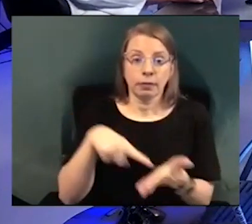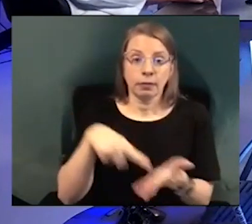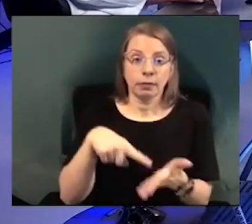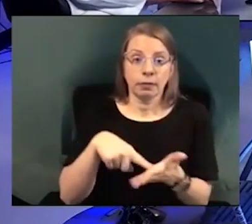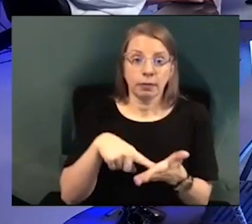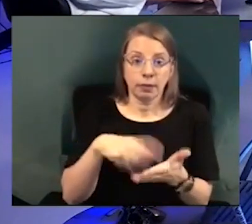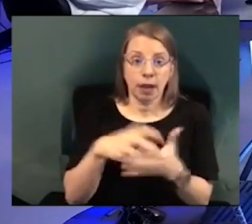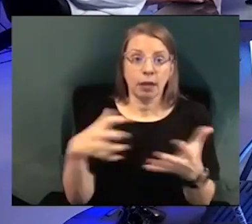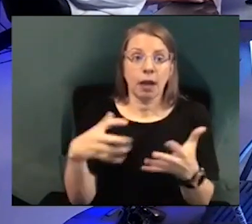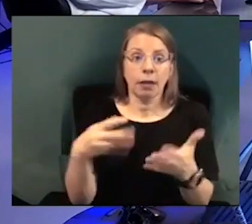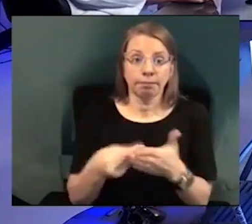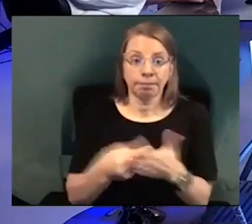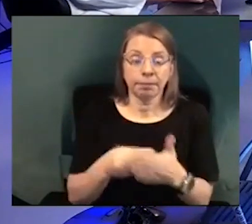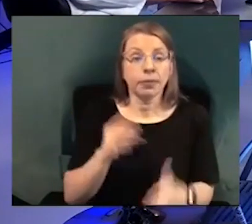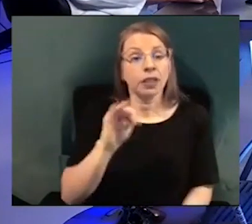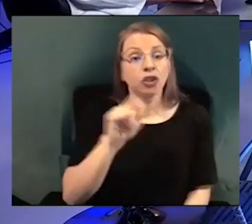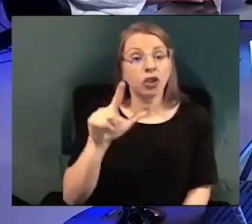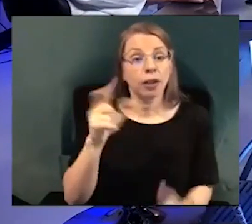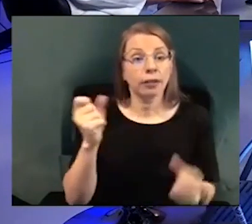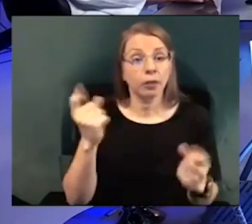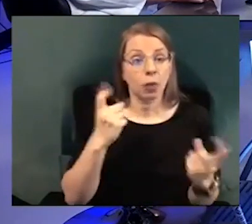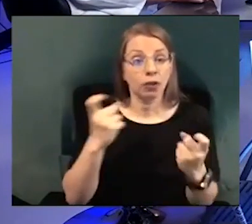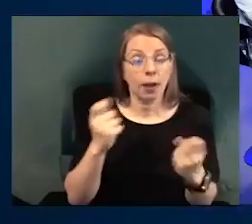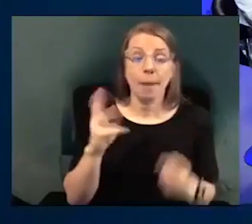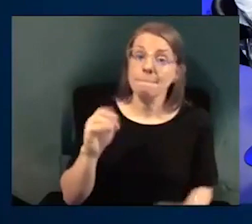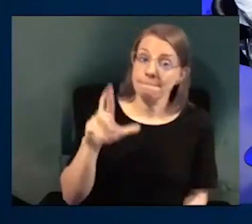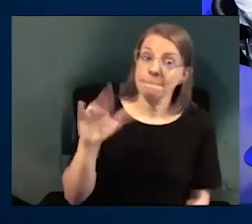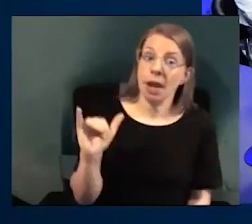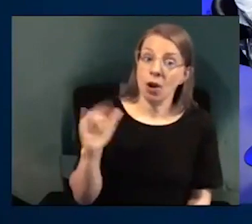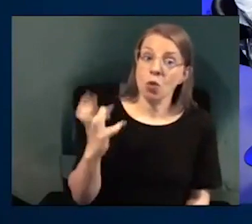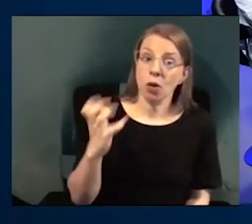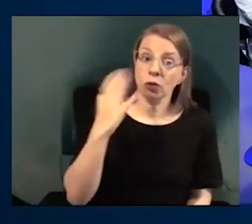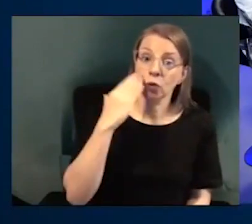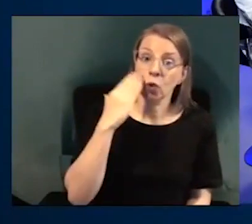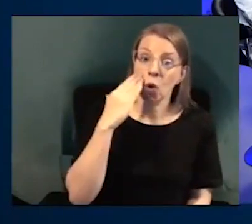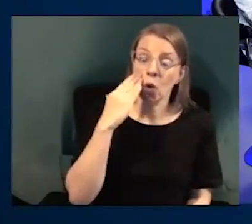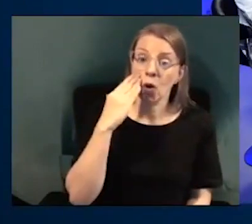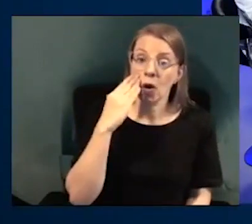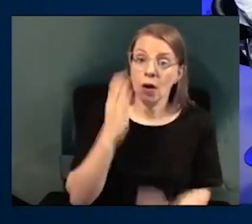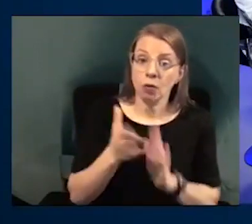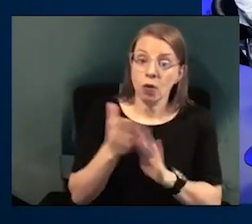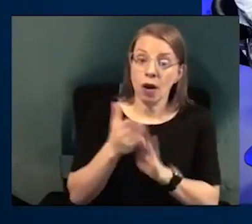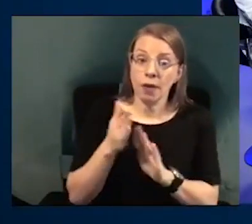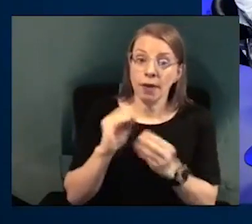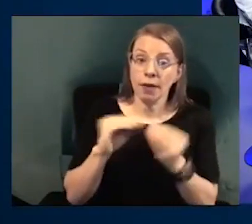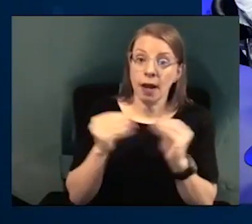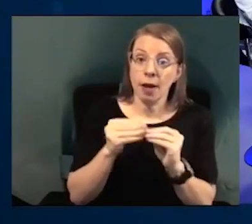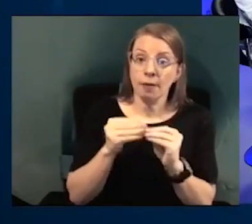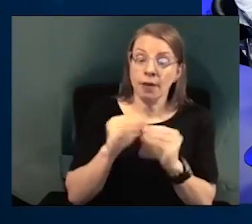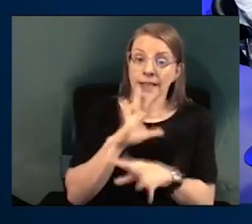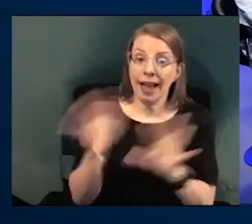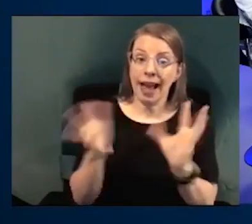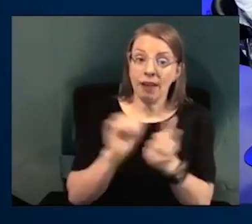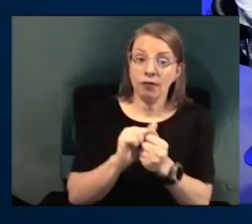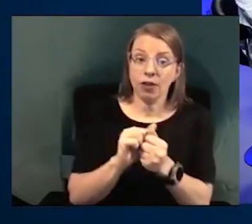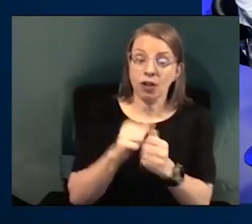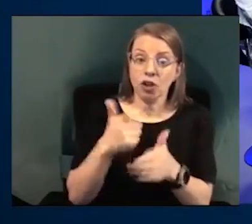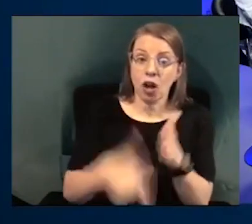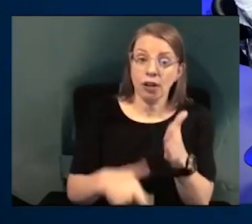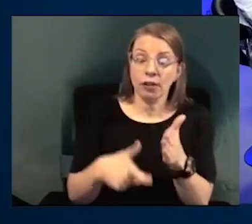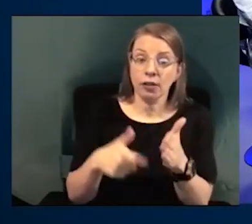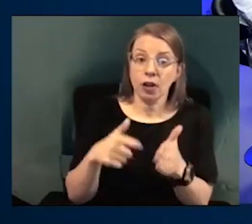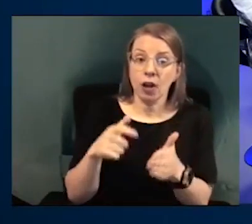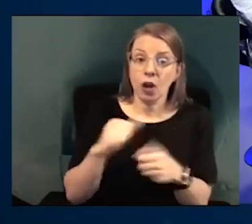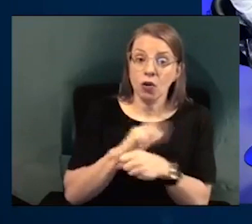some questions. We do. We have a couple. Mary wants to know, have you run the numbers on the average cost of COVID treatment patients that